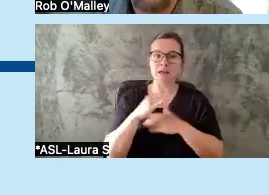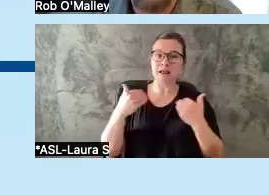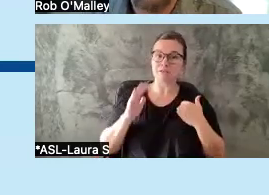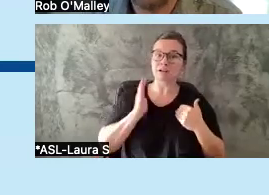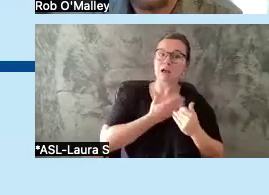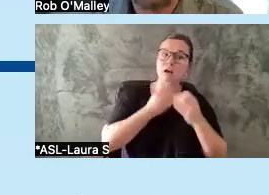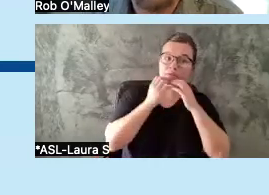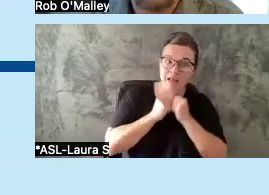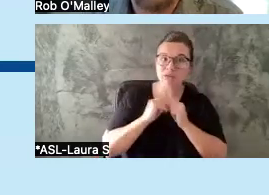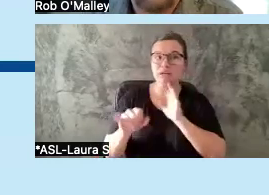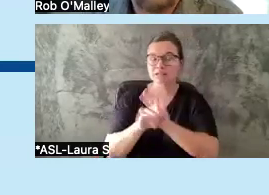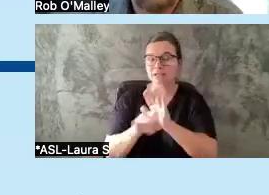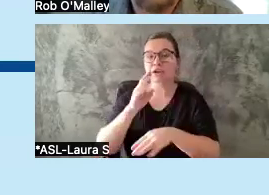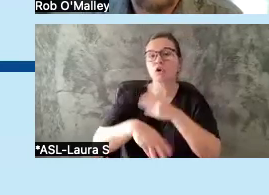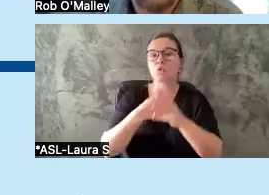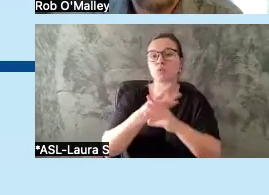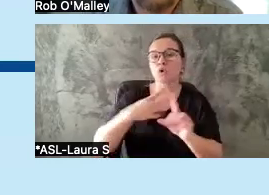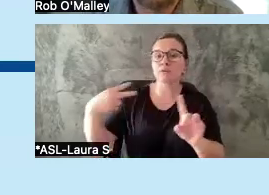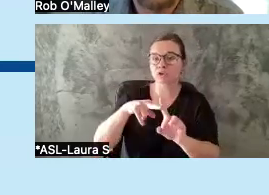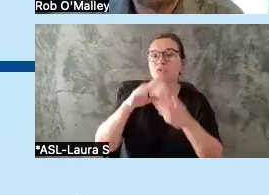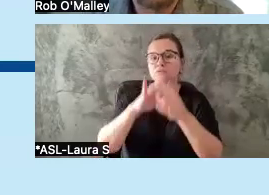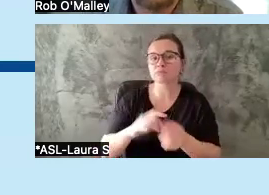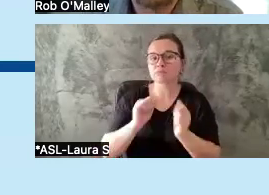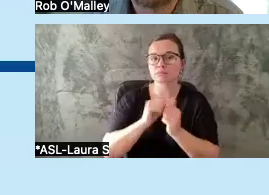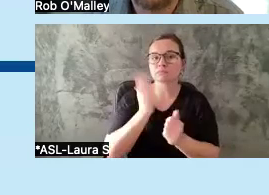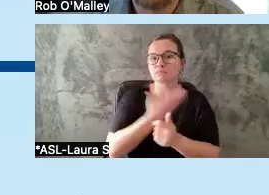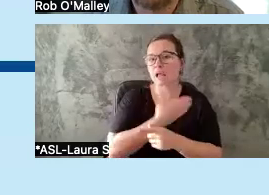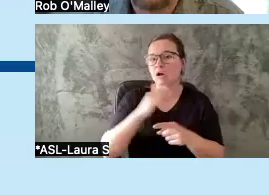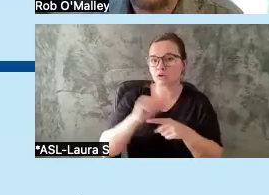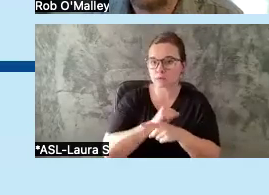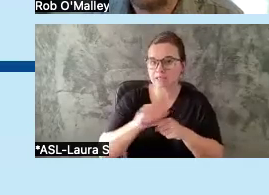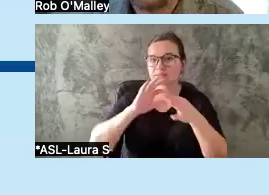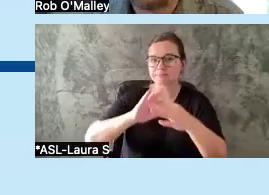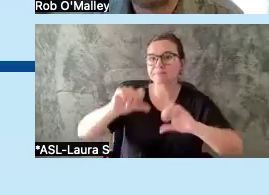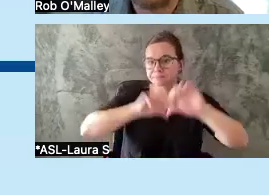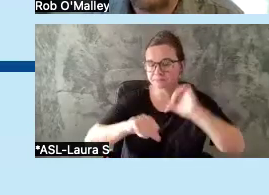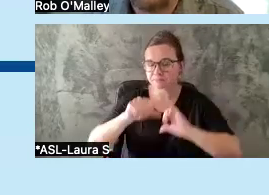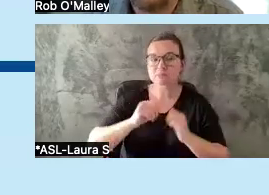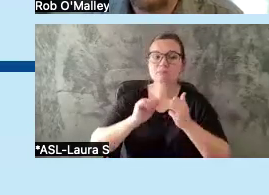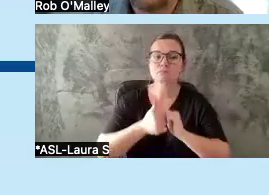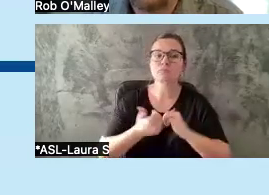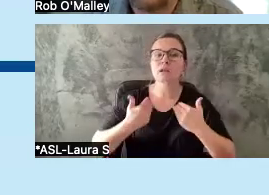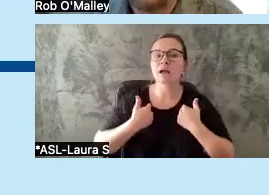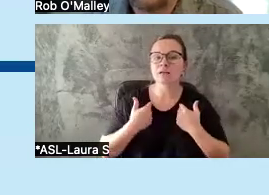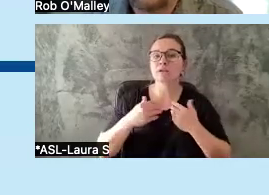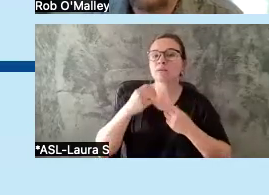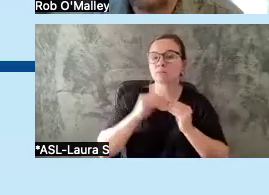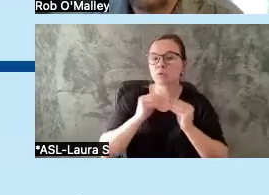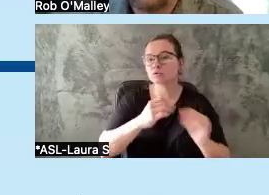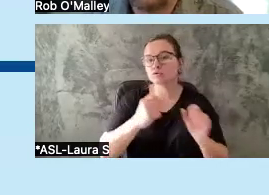identity, and worldview as part of science practice, and really trying to build stronger relations